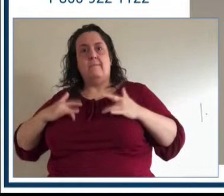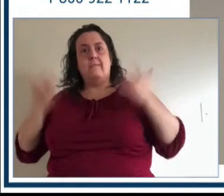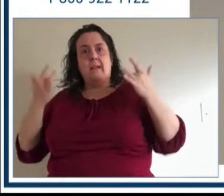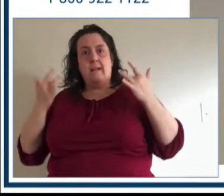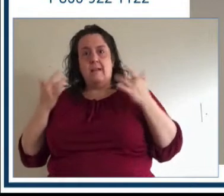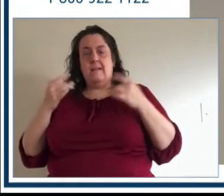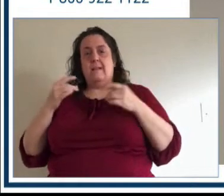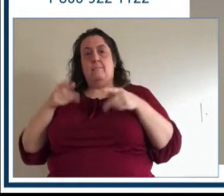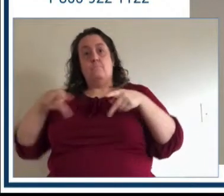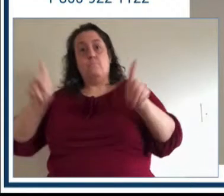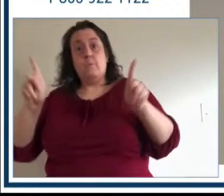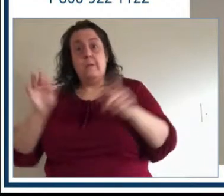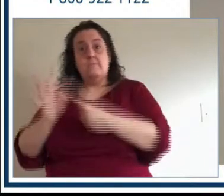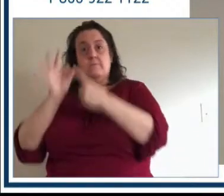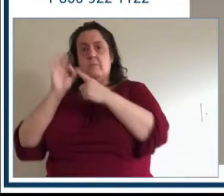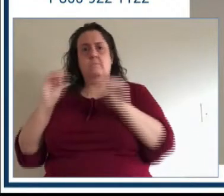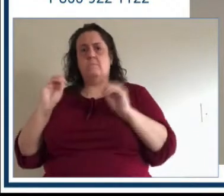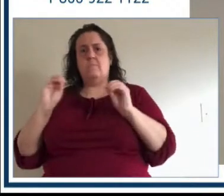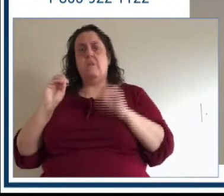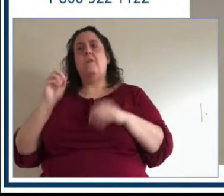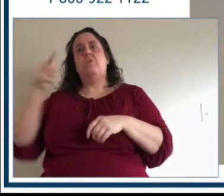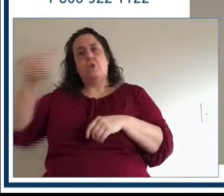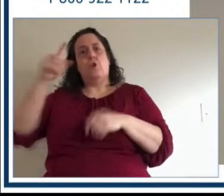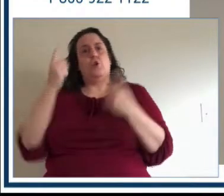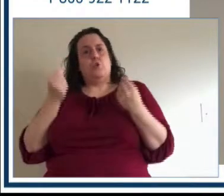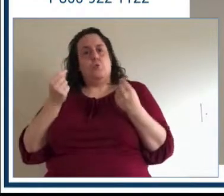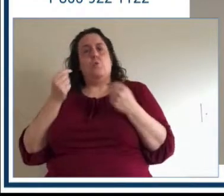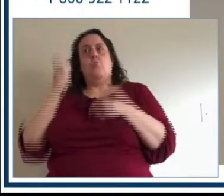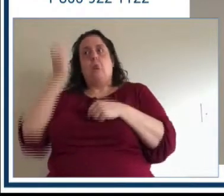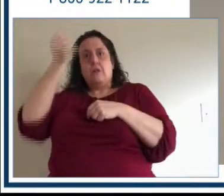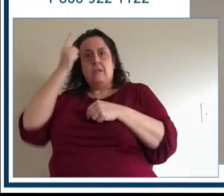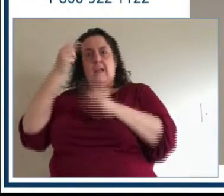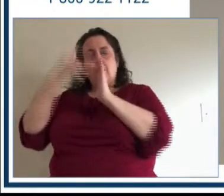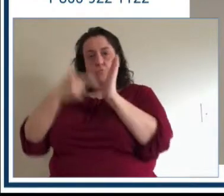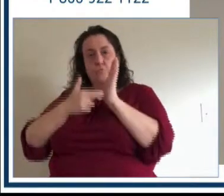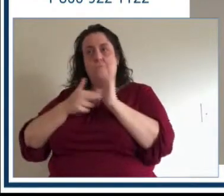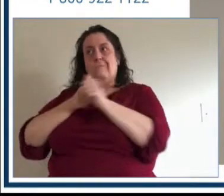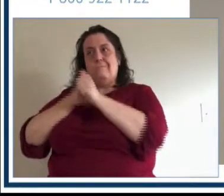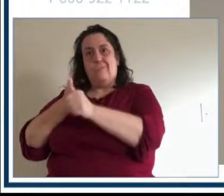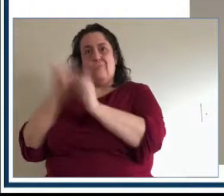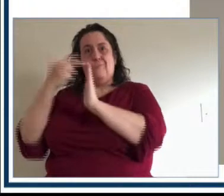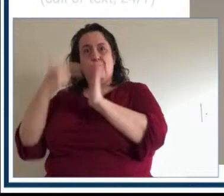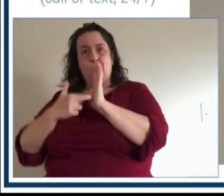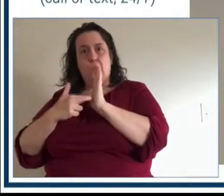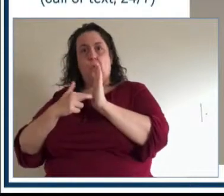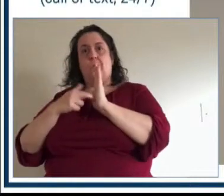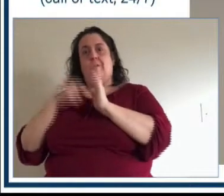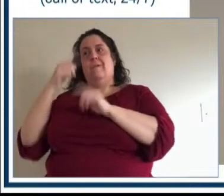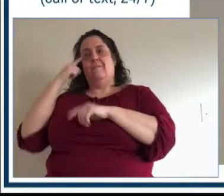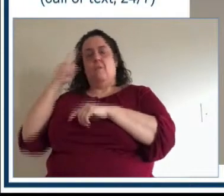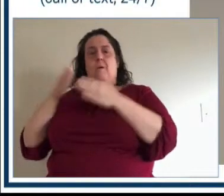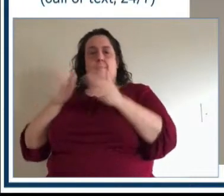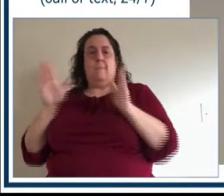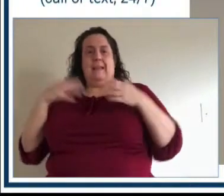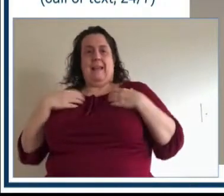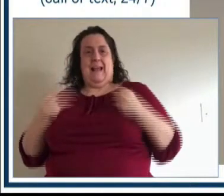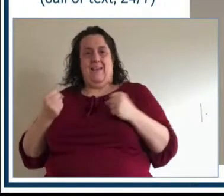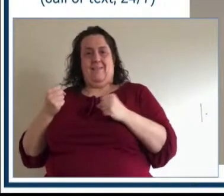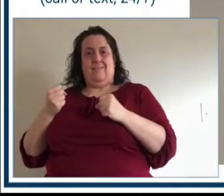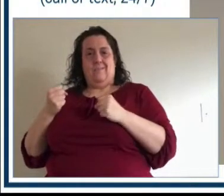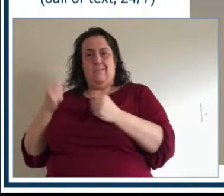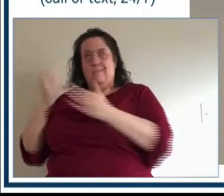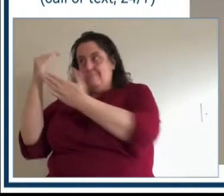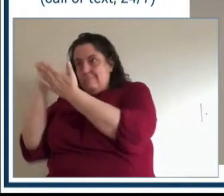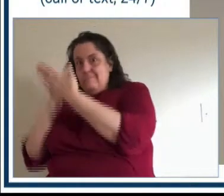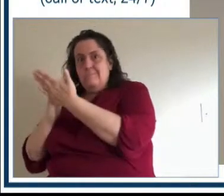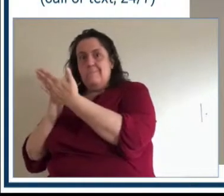them to understand and follow all the public health, what's in the public health order around an event. And as I just articulated,